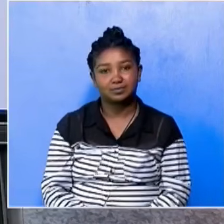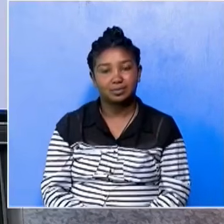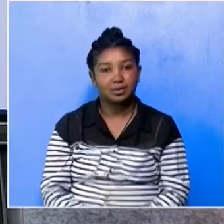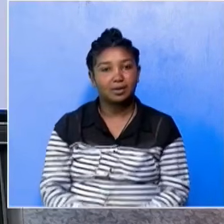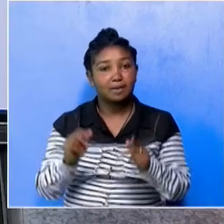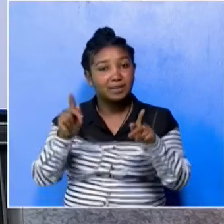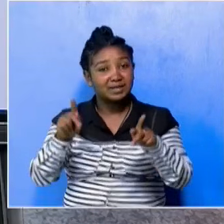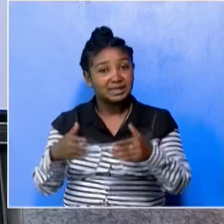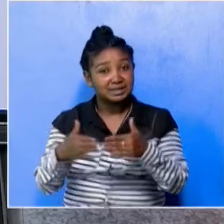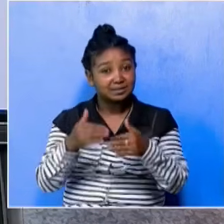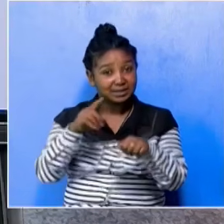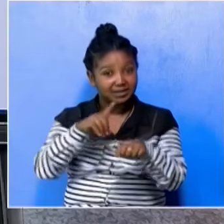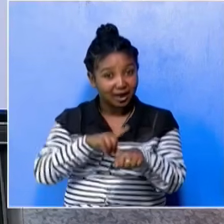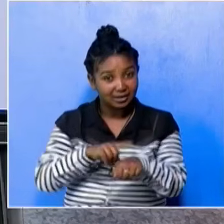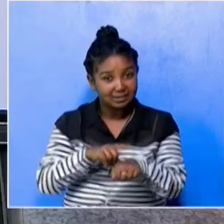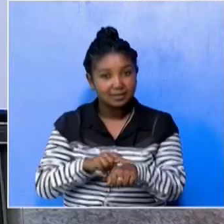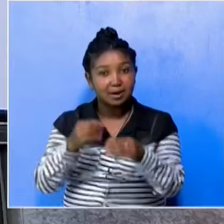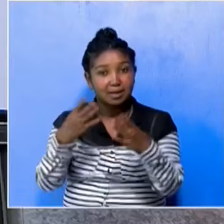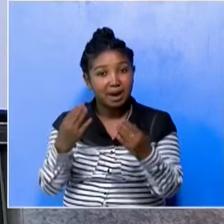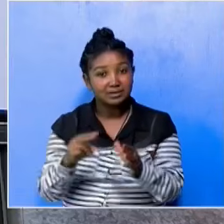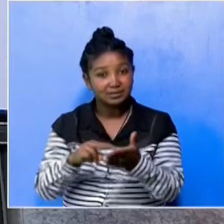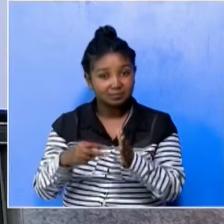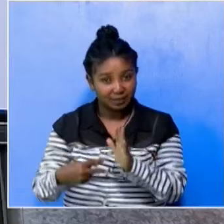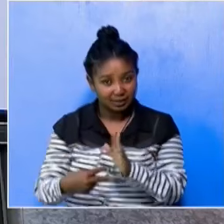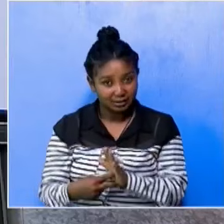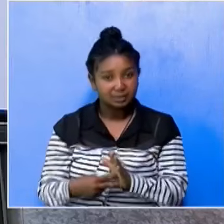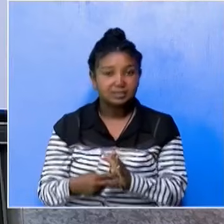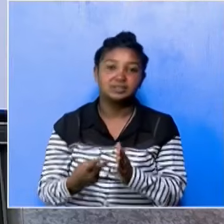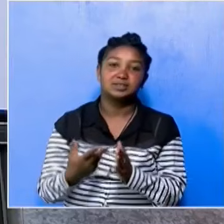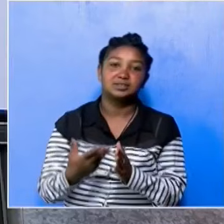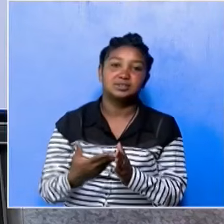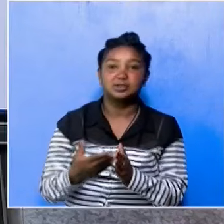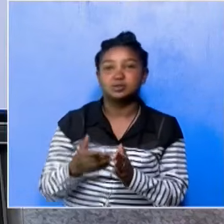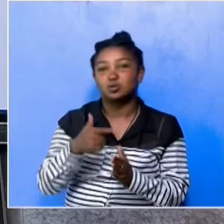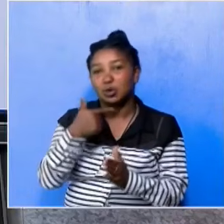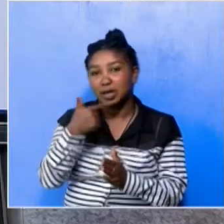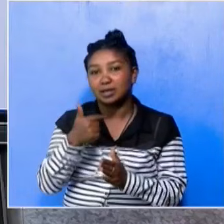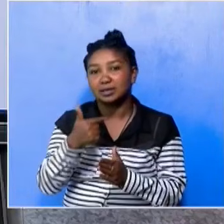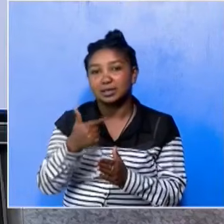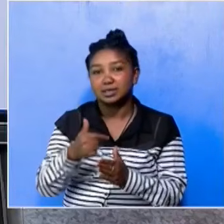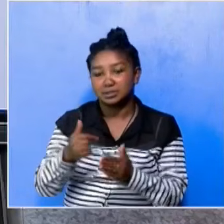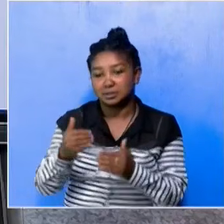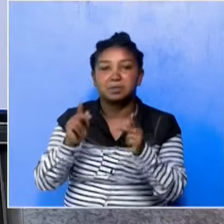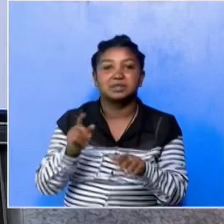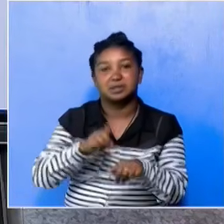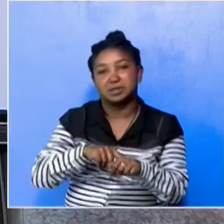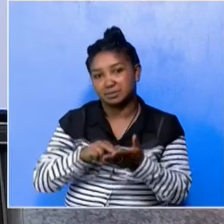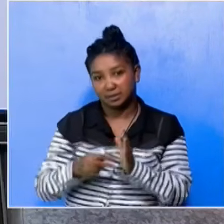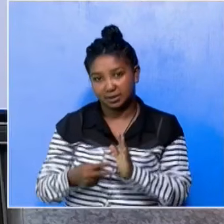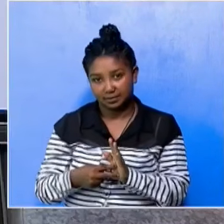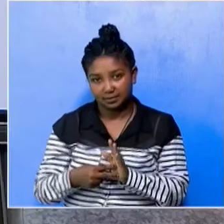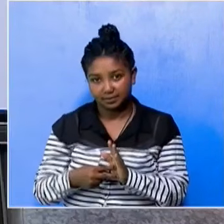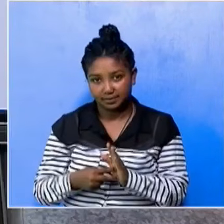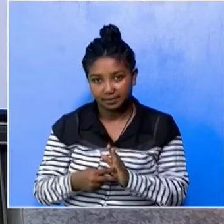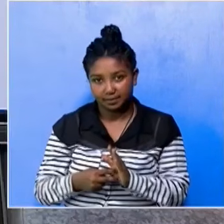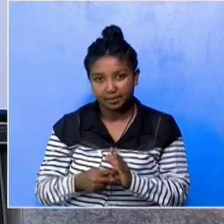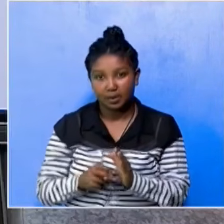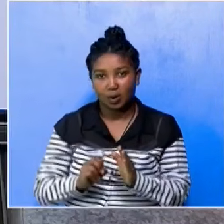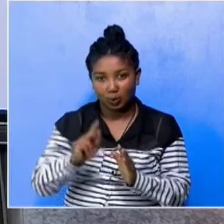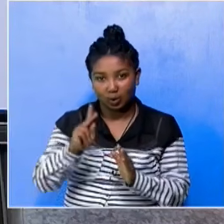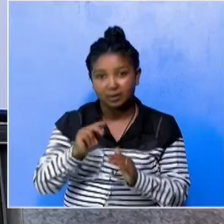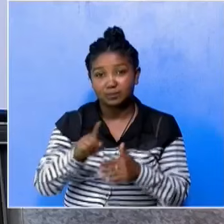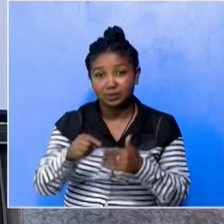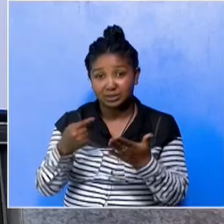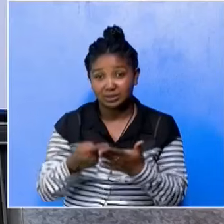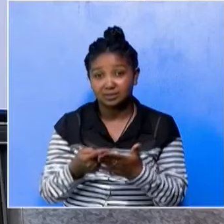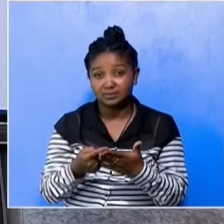Present simple tense passive means just we're saying about simple present tense. Okay, so in